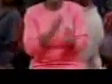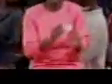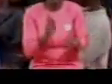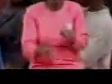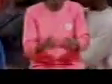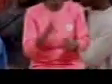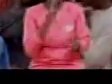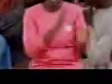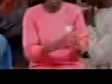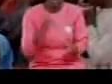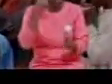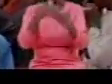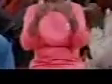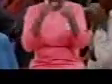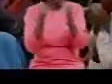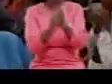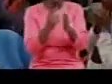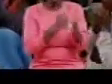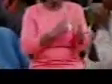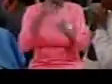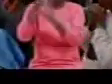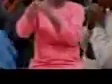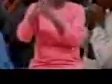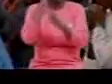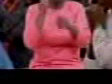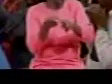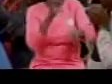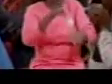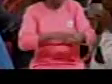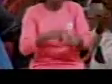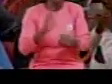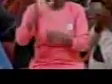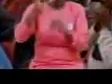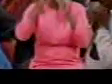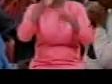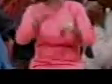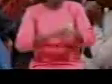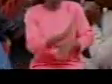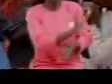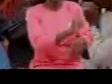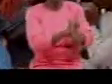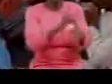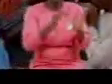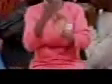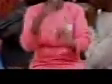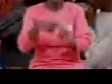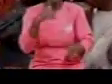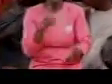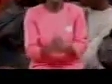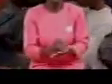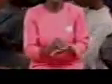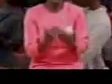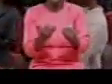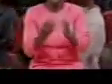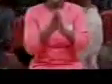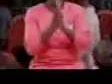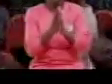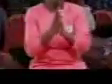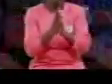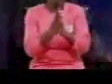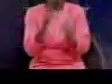Lord himself increase his blessing upon their work in Jesus' name. Let us pray finally